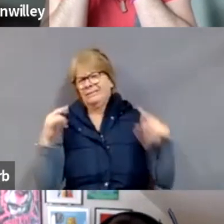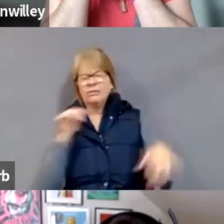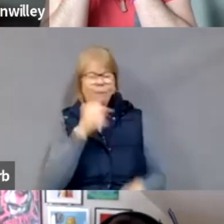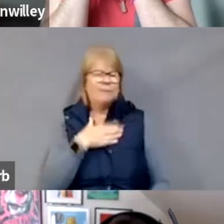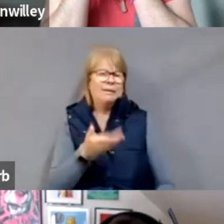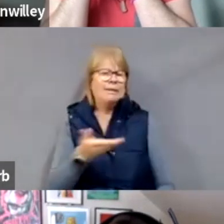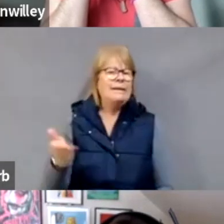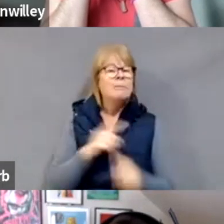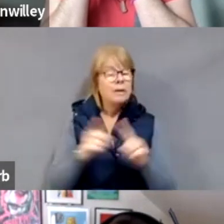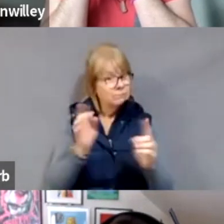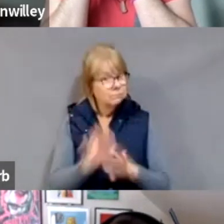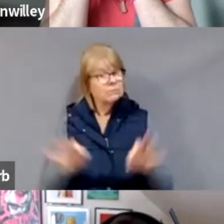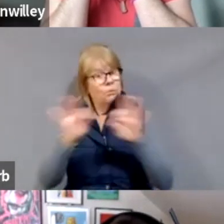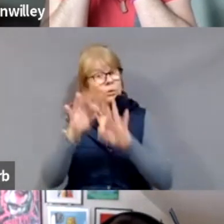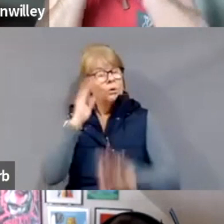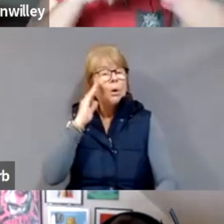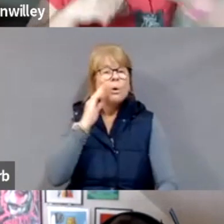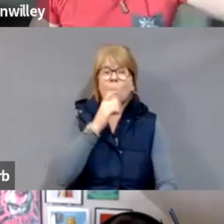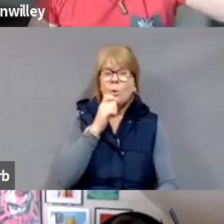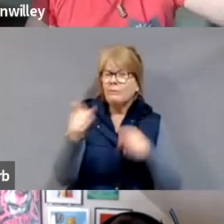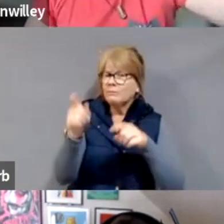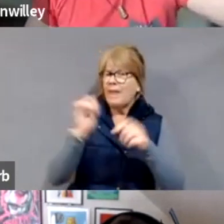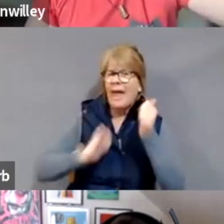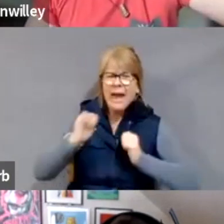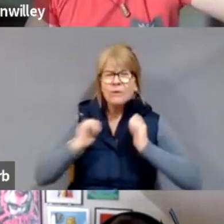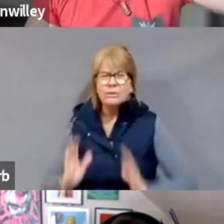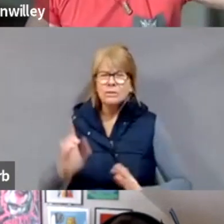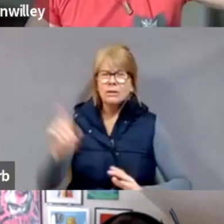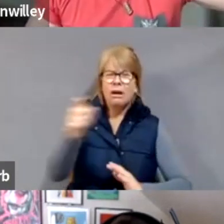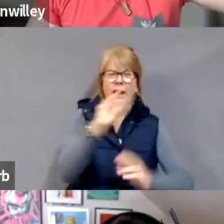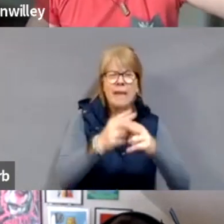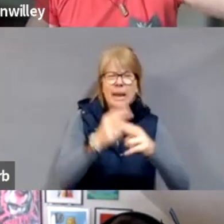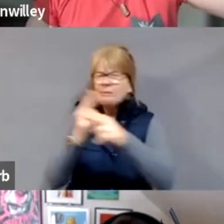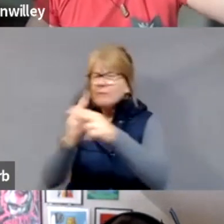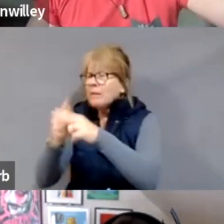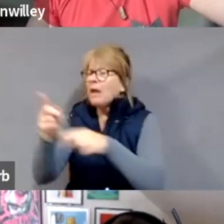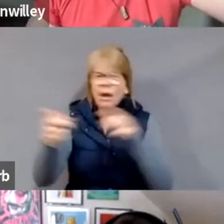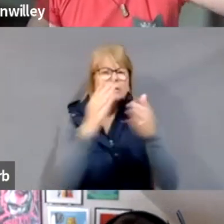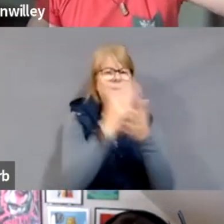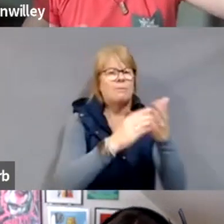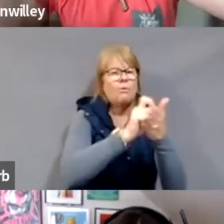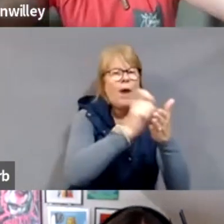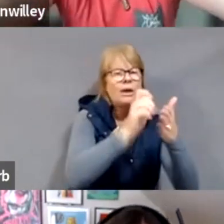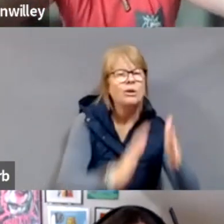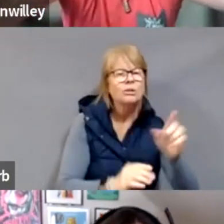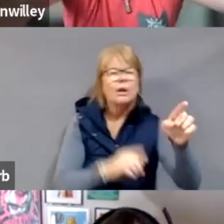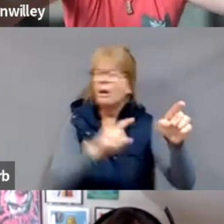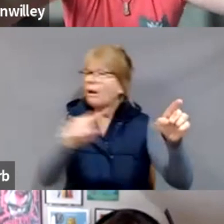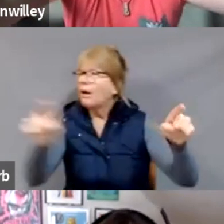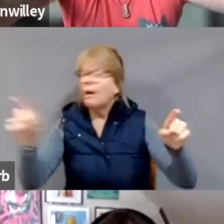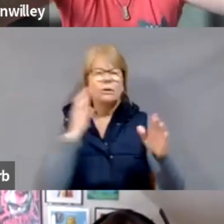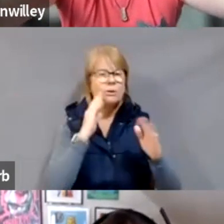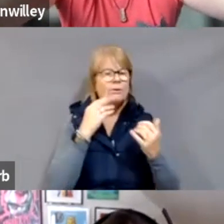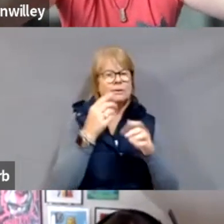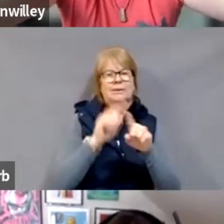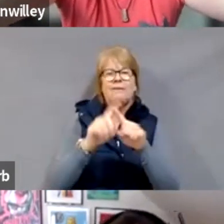for sure, getting to know some of the amazing actors in town, following their work, some of the writers, checking out, there's play readings